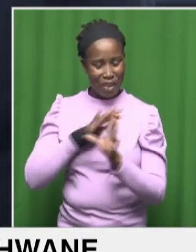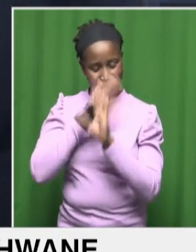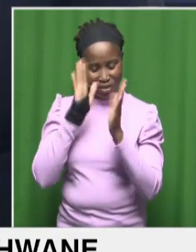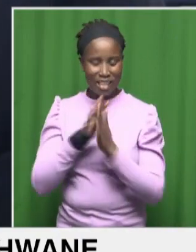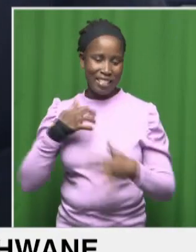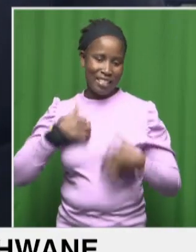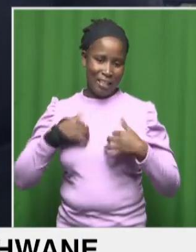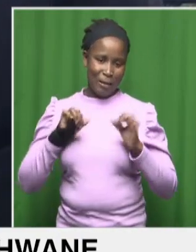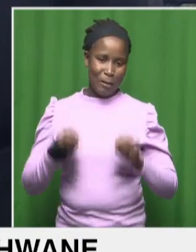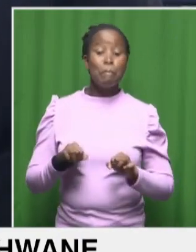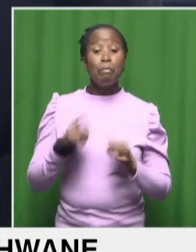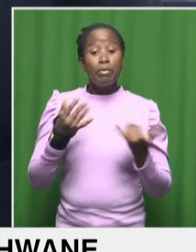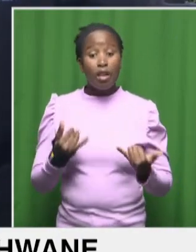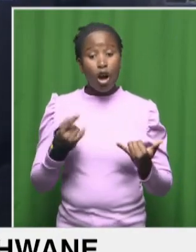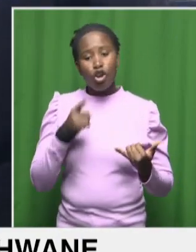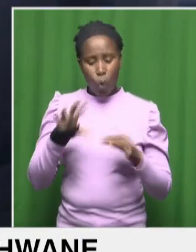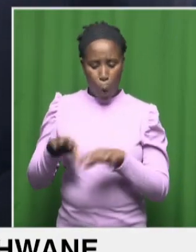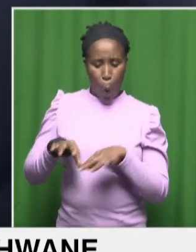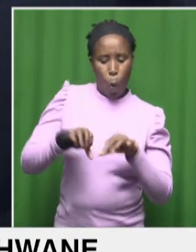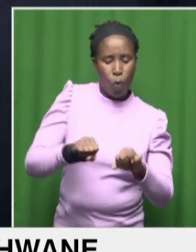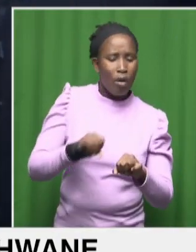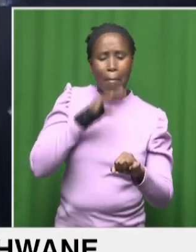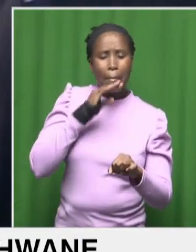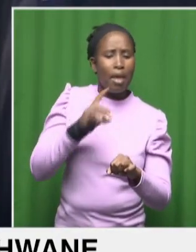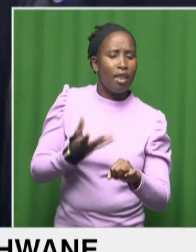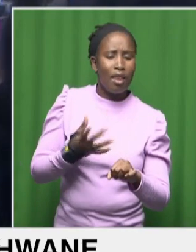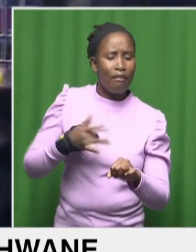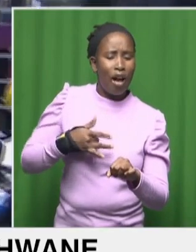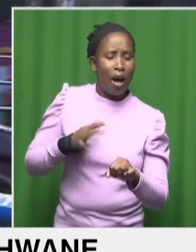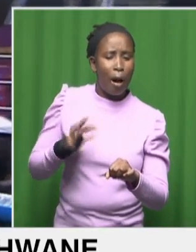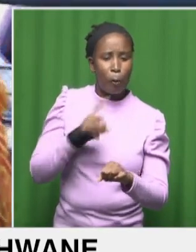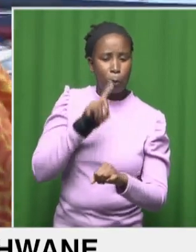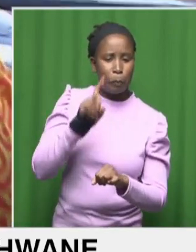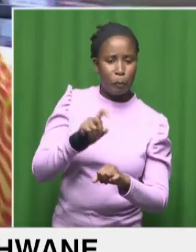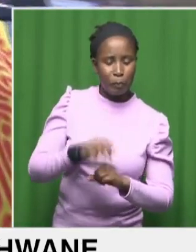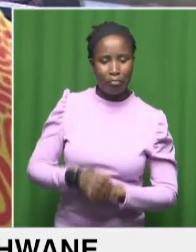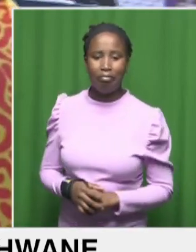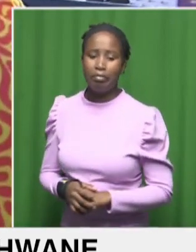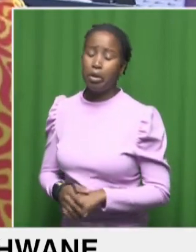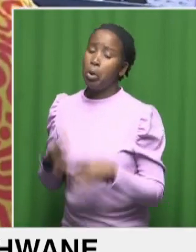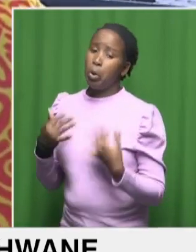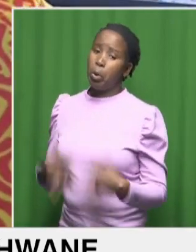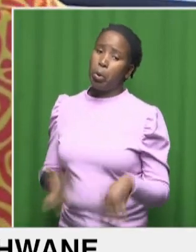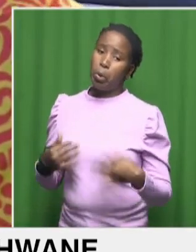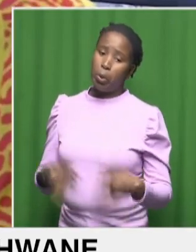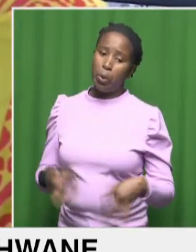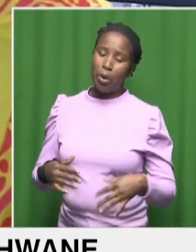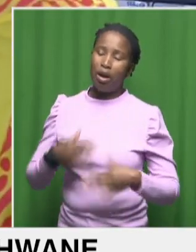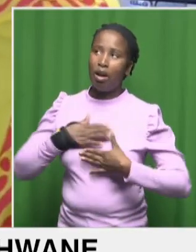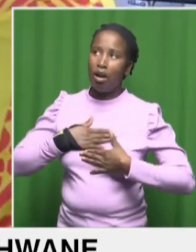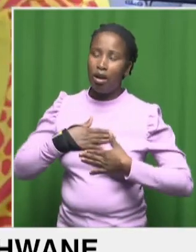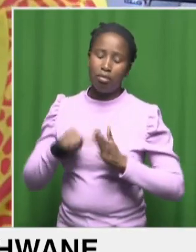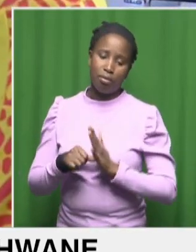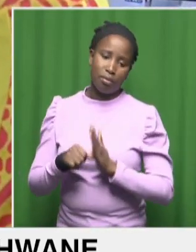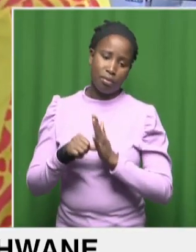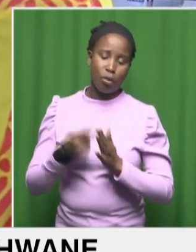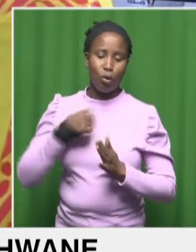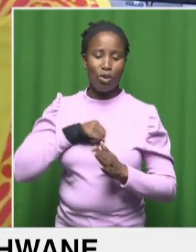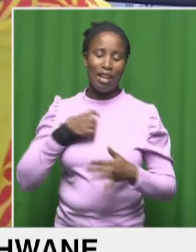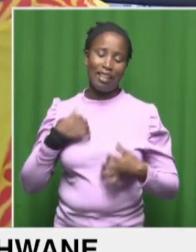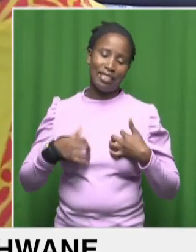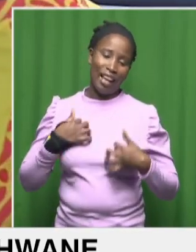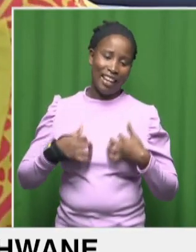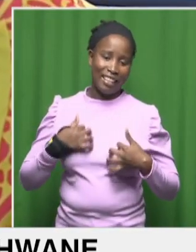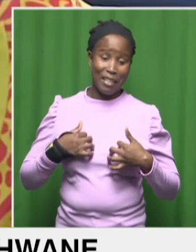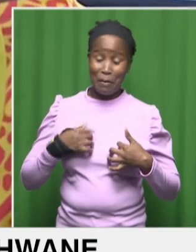So you taking over from here, what does it mean for you? It means a lot to us. Sakina was so excited. We cannot